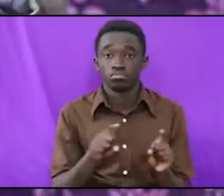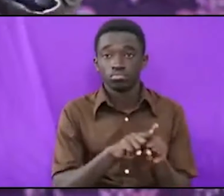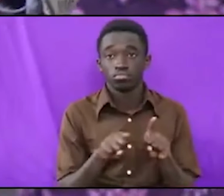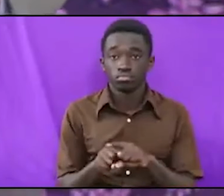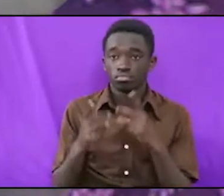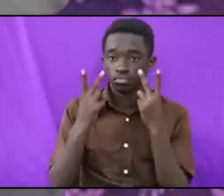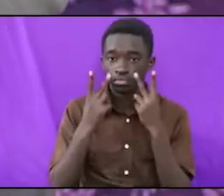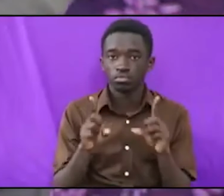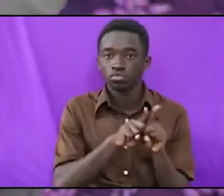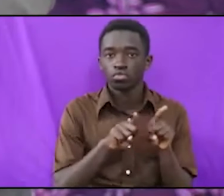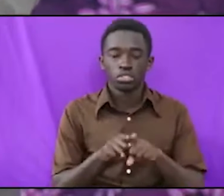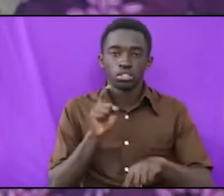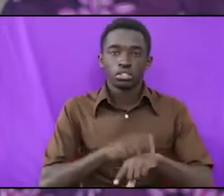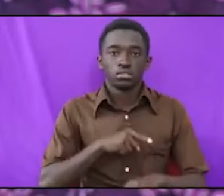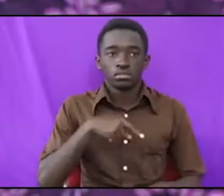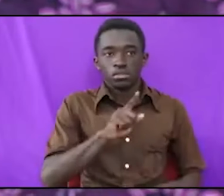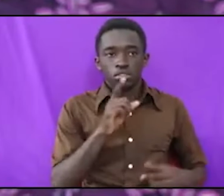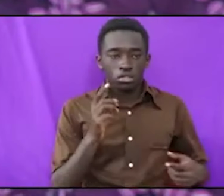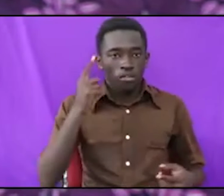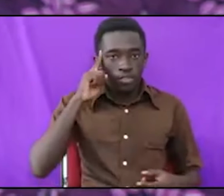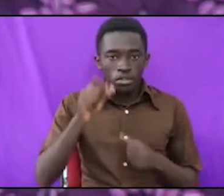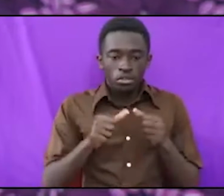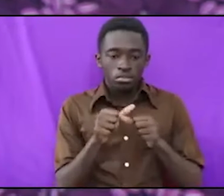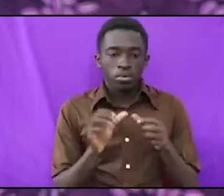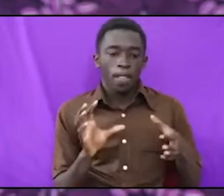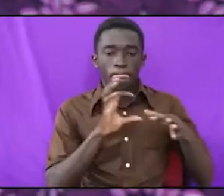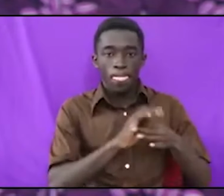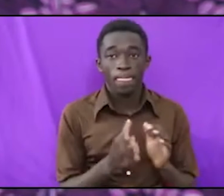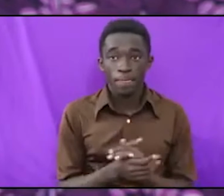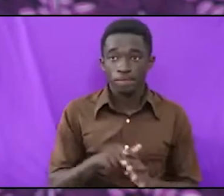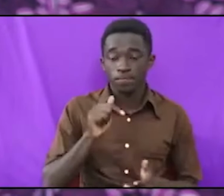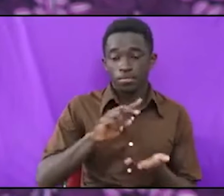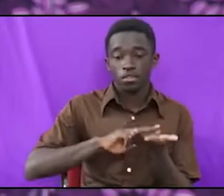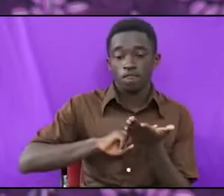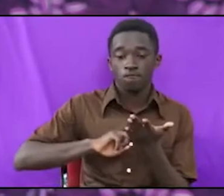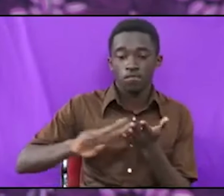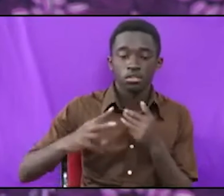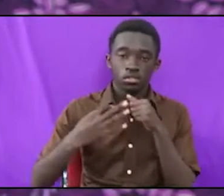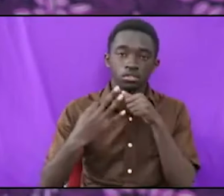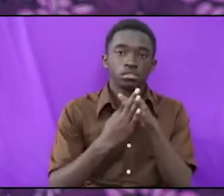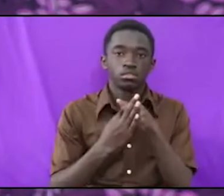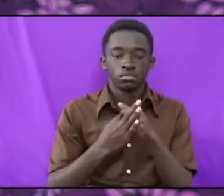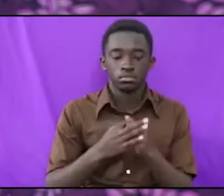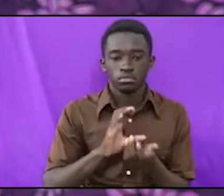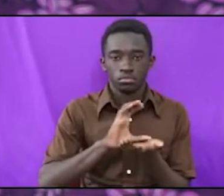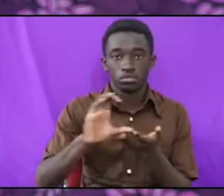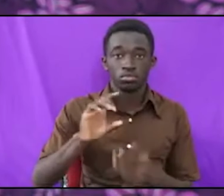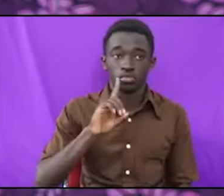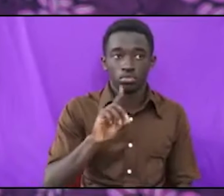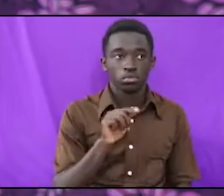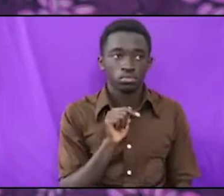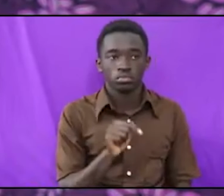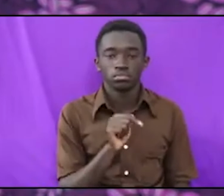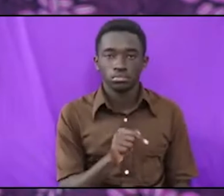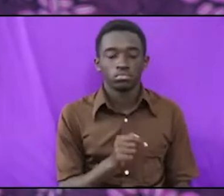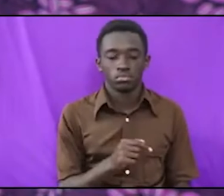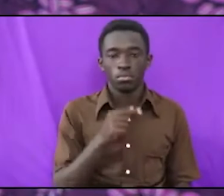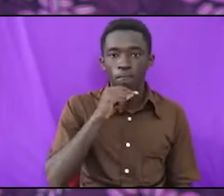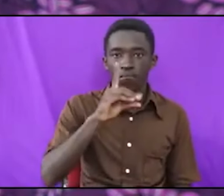about aligning ourselves to God. In verses 8 of chapter 1, but Daniel